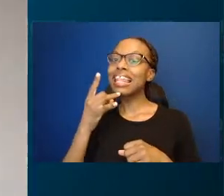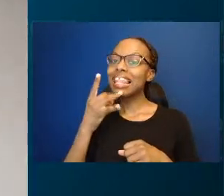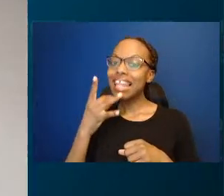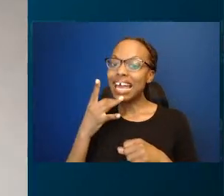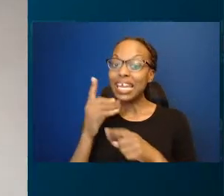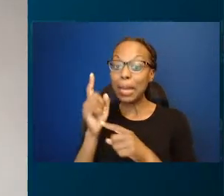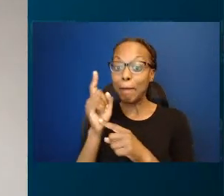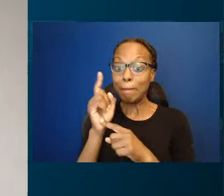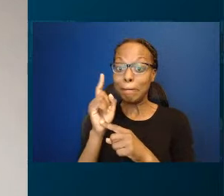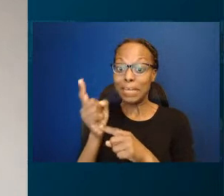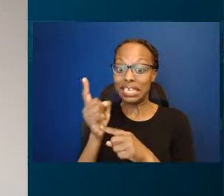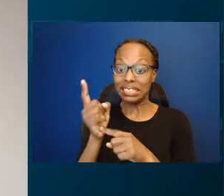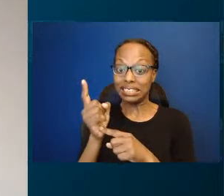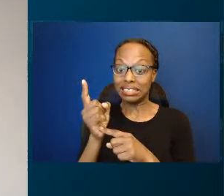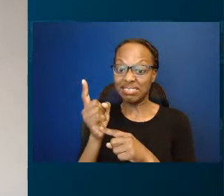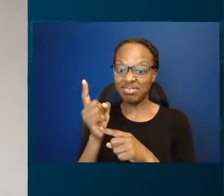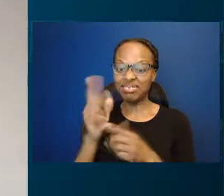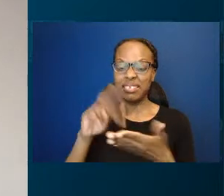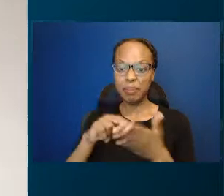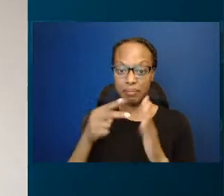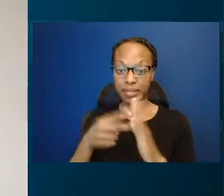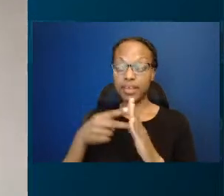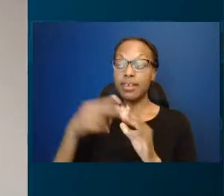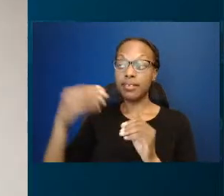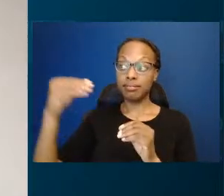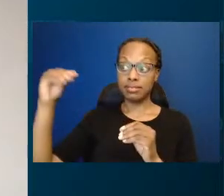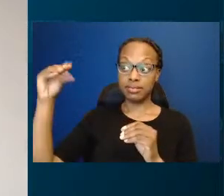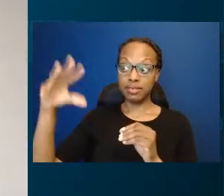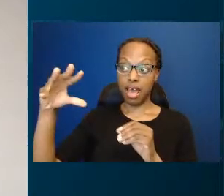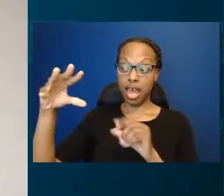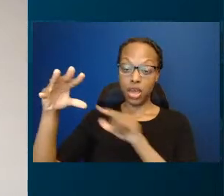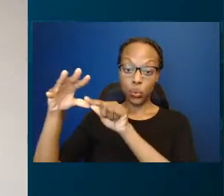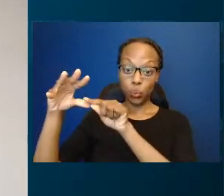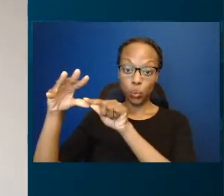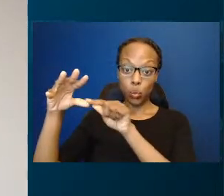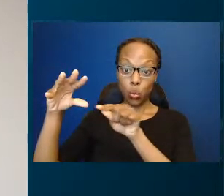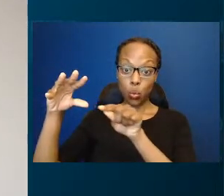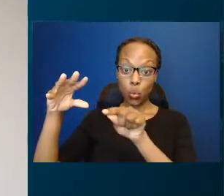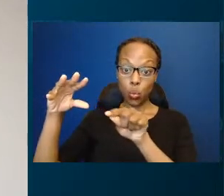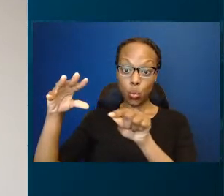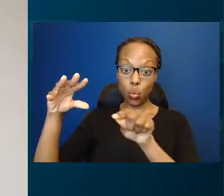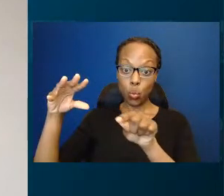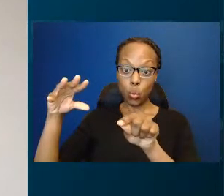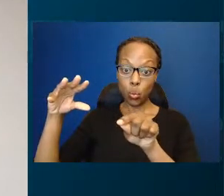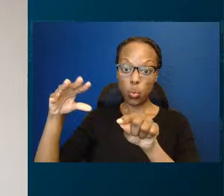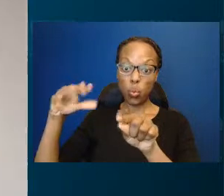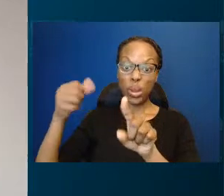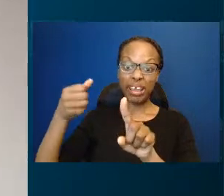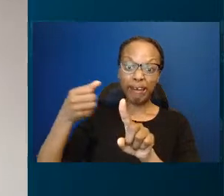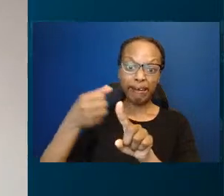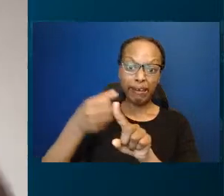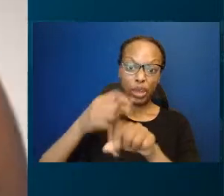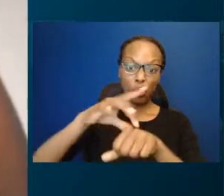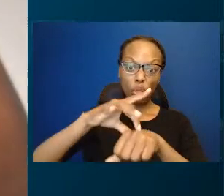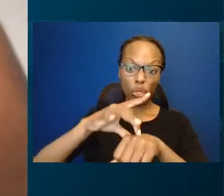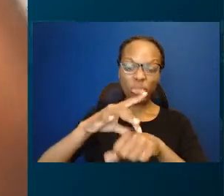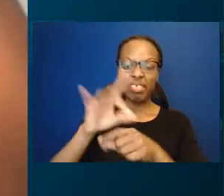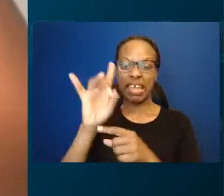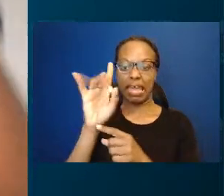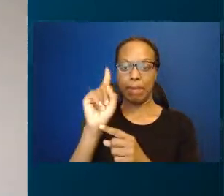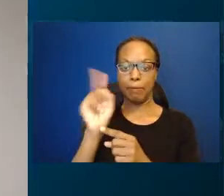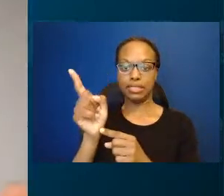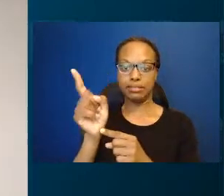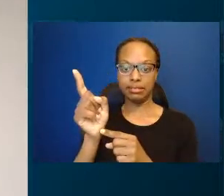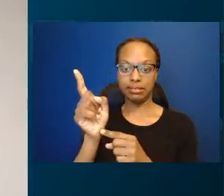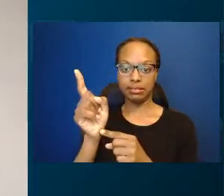see the light from the sun about 8.5 minutes before after it leaves the sun, right? So if we see a